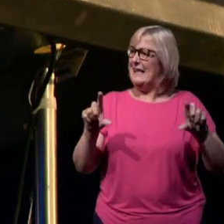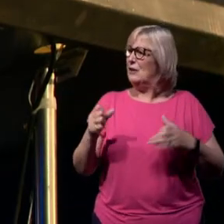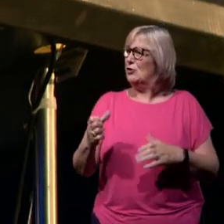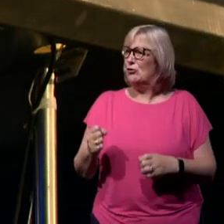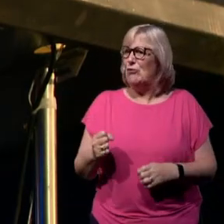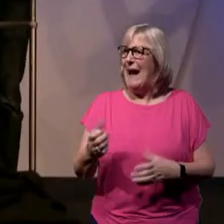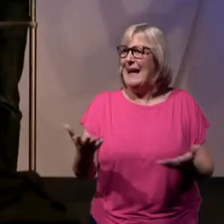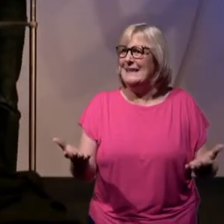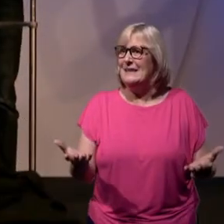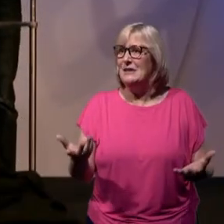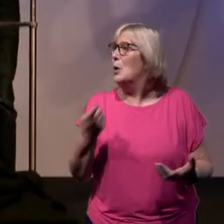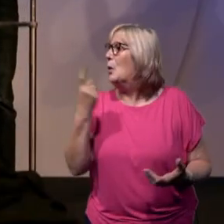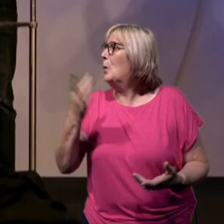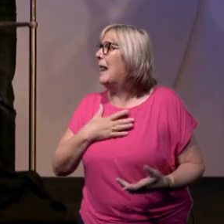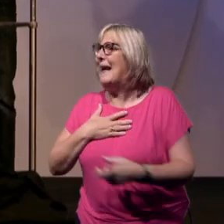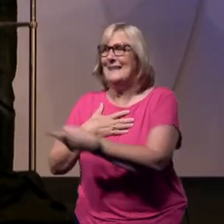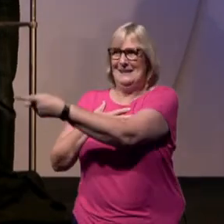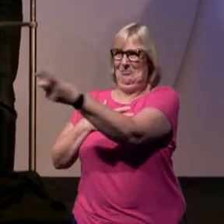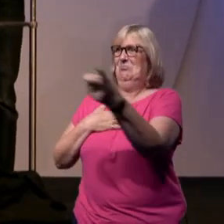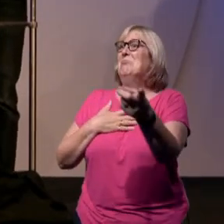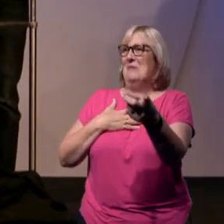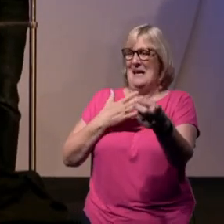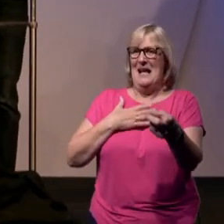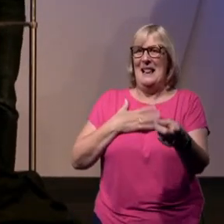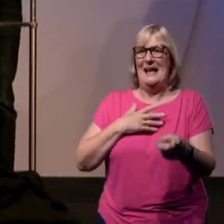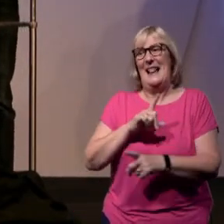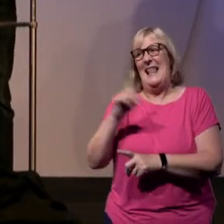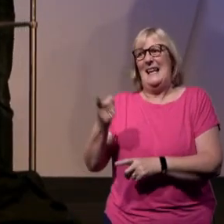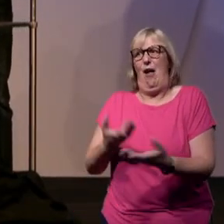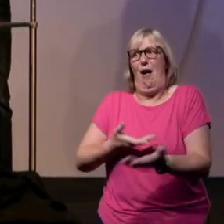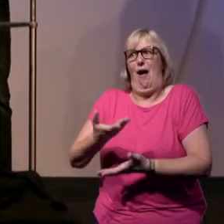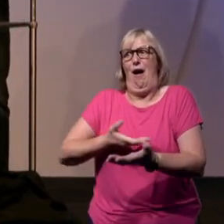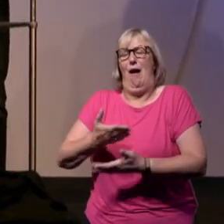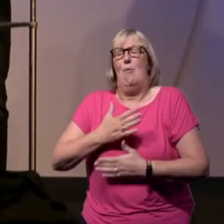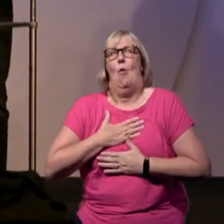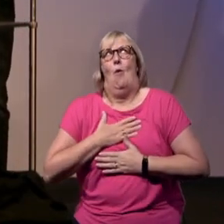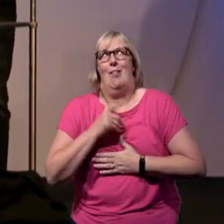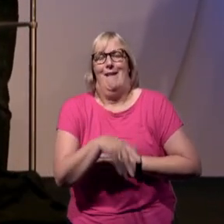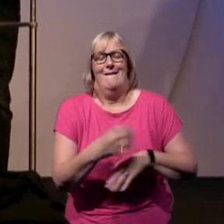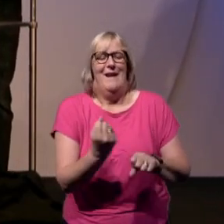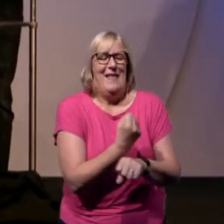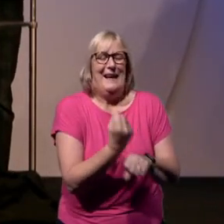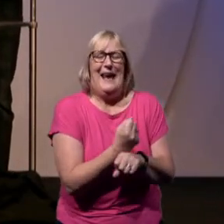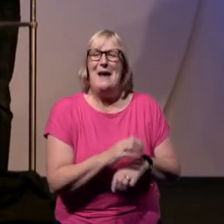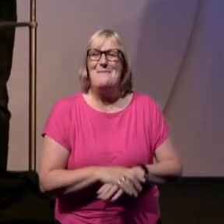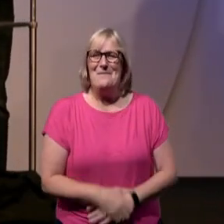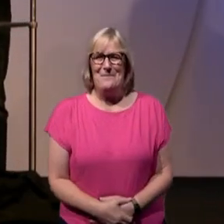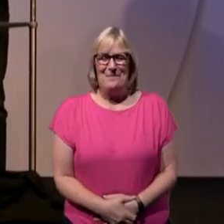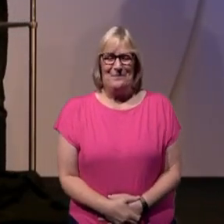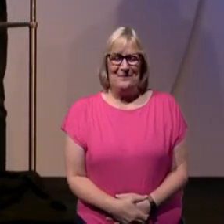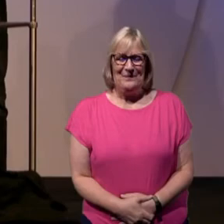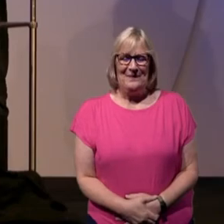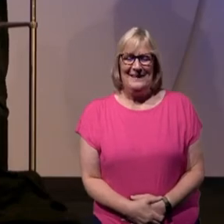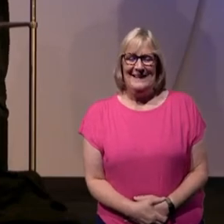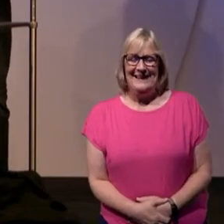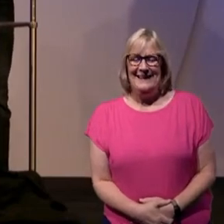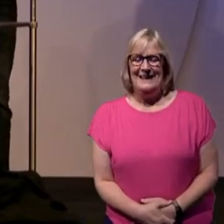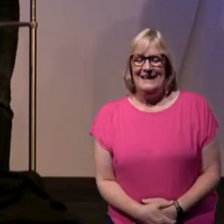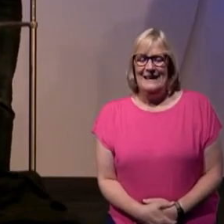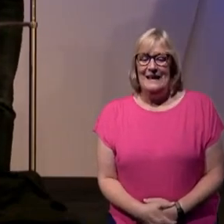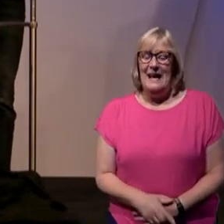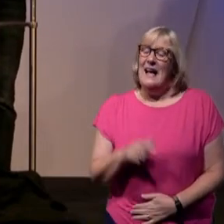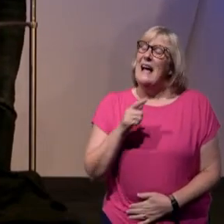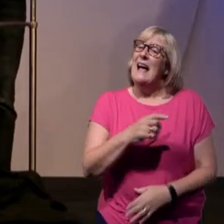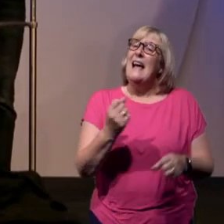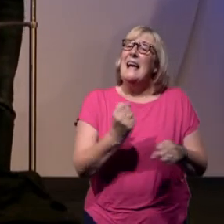fans here? Brilliant, brilliant. Well, look, catch me afterwards. We love this game as a family. And we